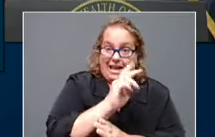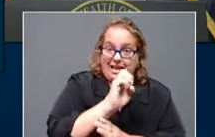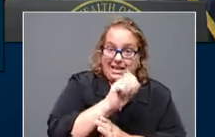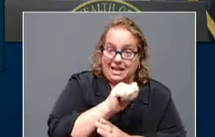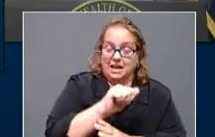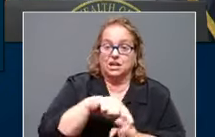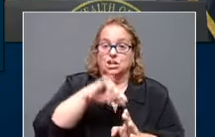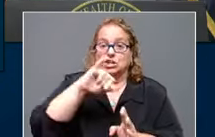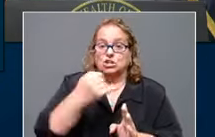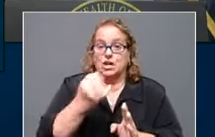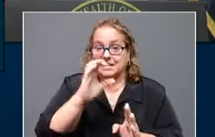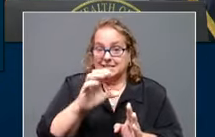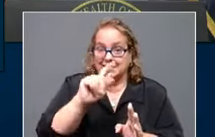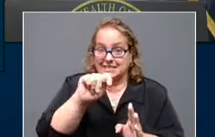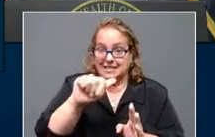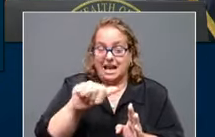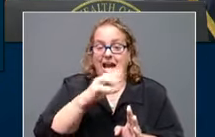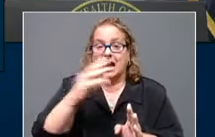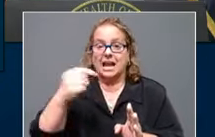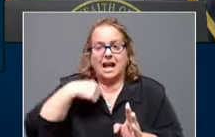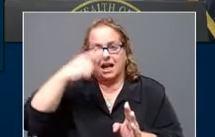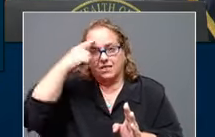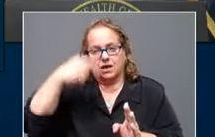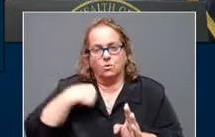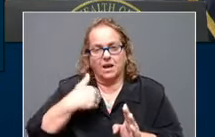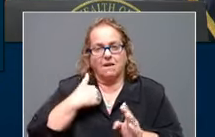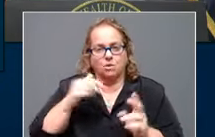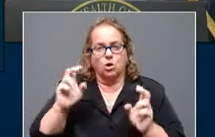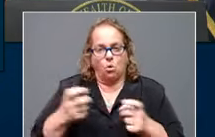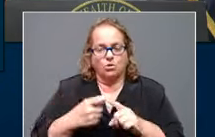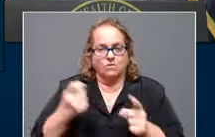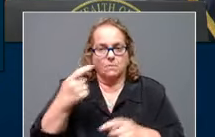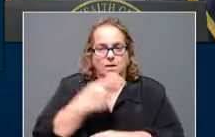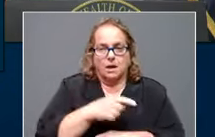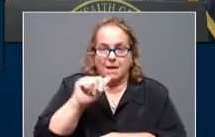the classroom and want to keep the kids in the classroom